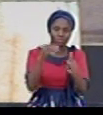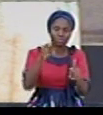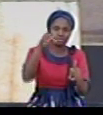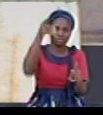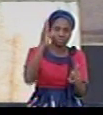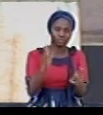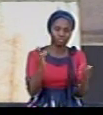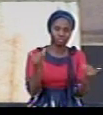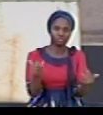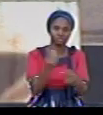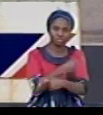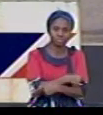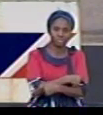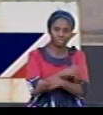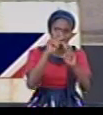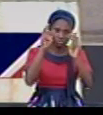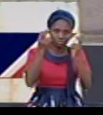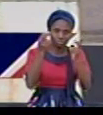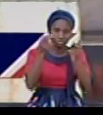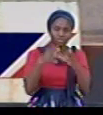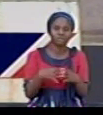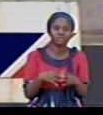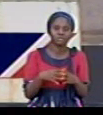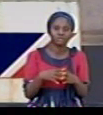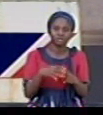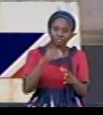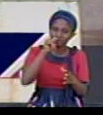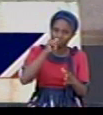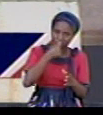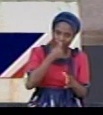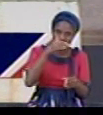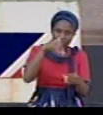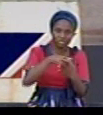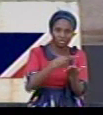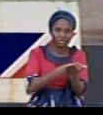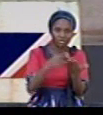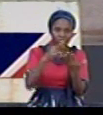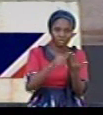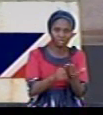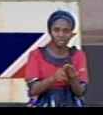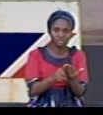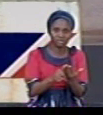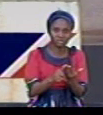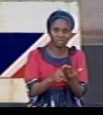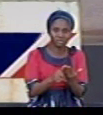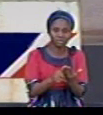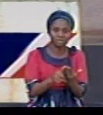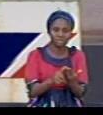in righteousness in spite of adversity.